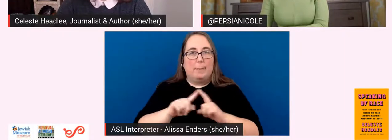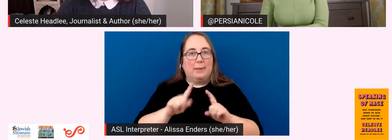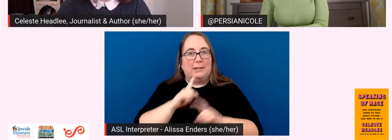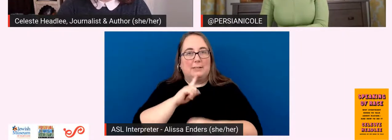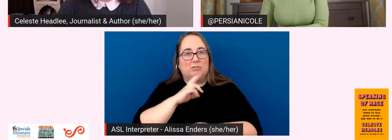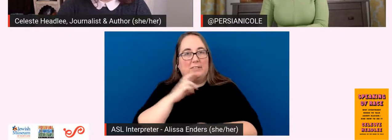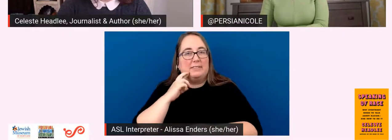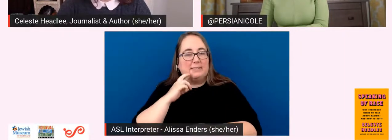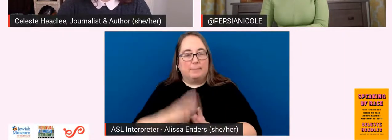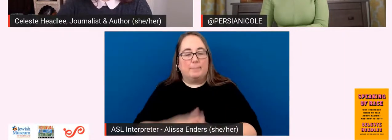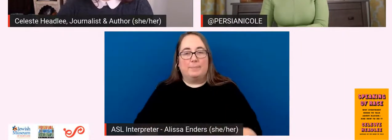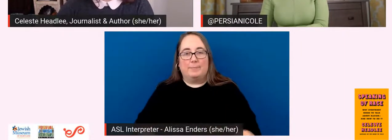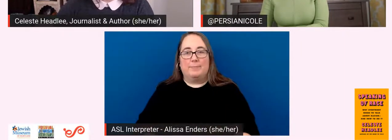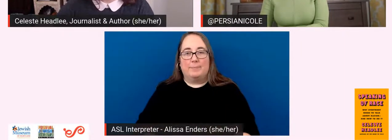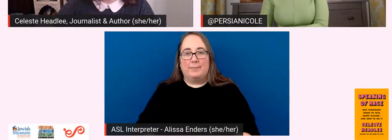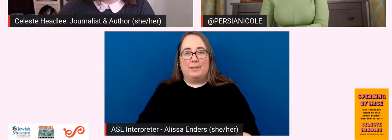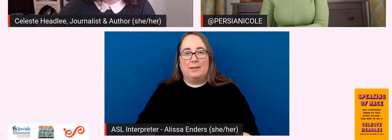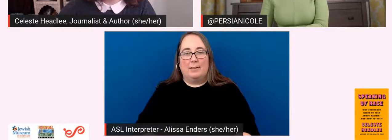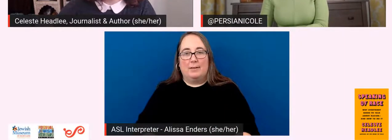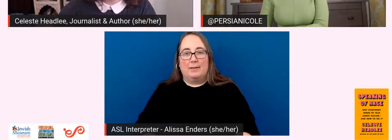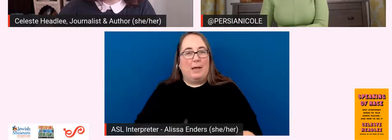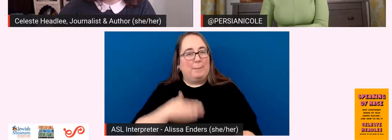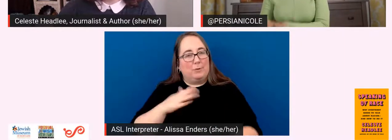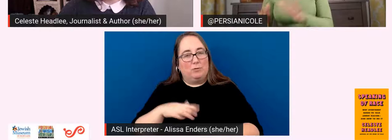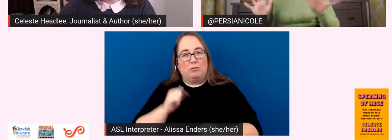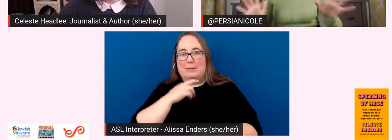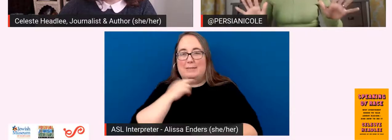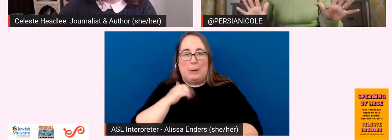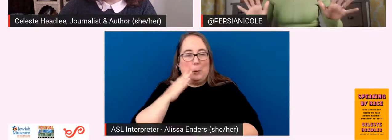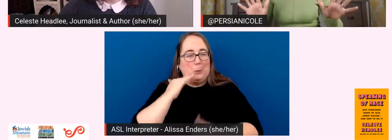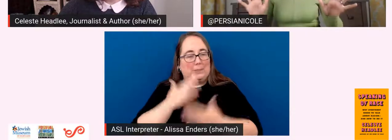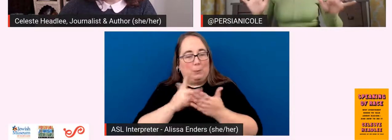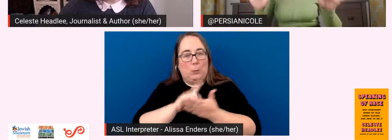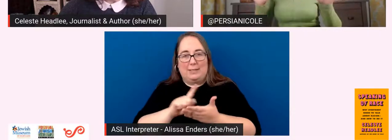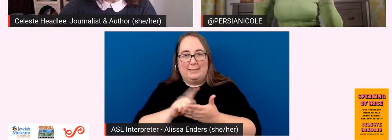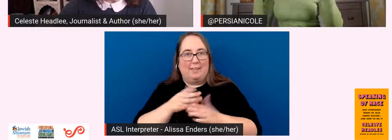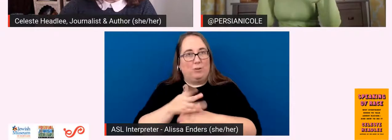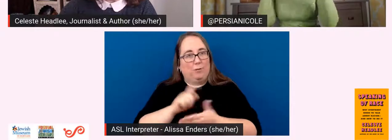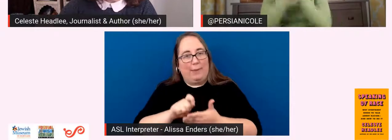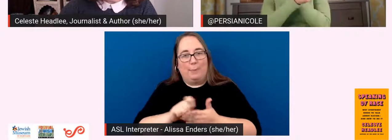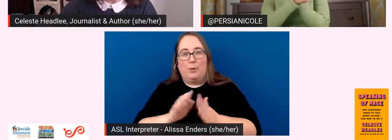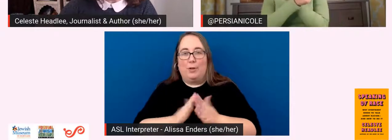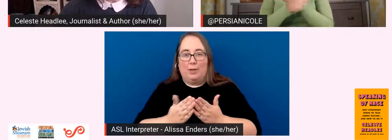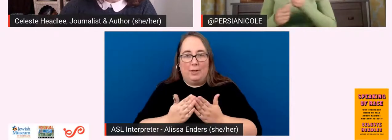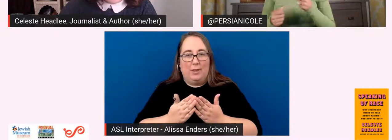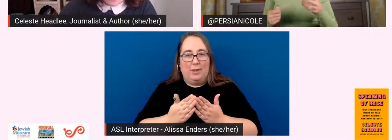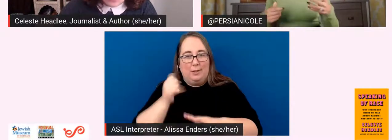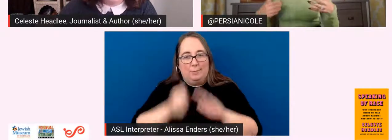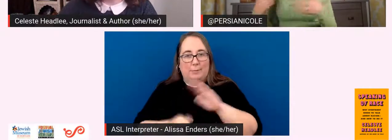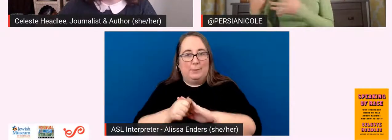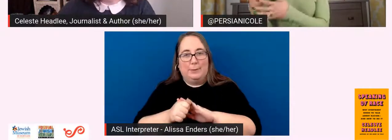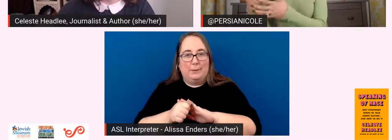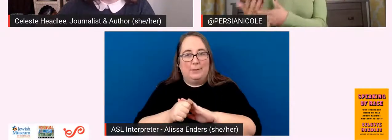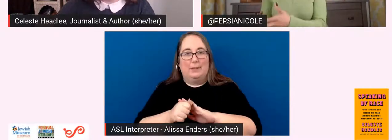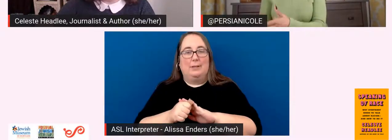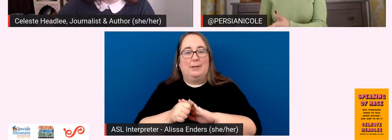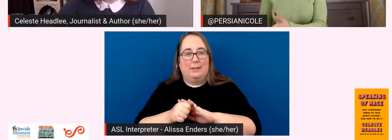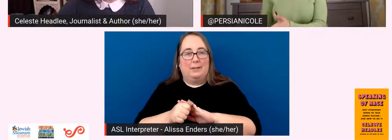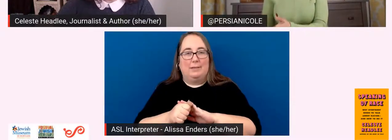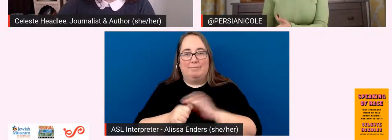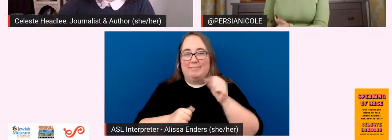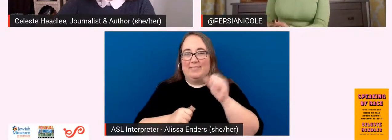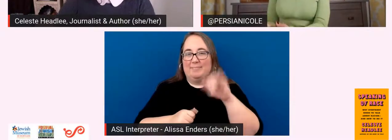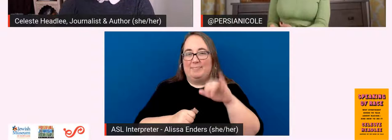I'm happy you took that risk. I know it was some weeks after writing the book, you was under the covers, going through it. I know, that's pretty much